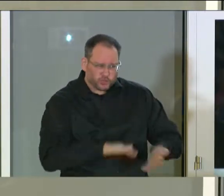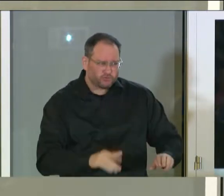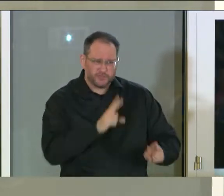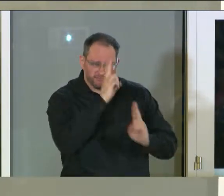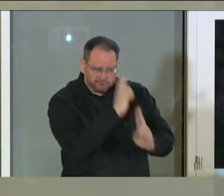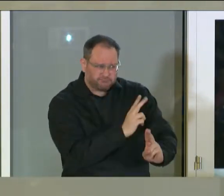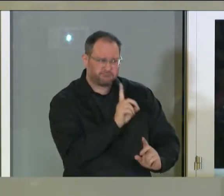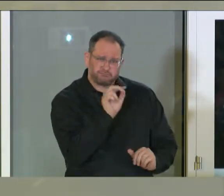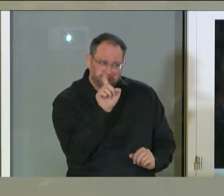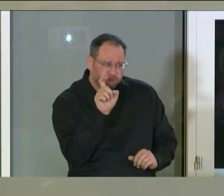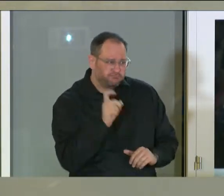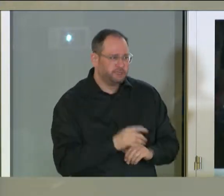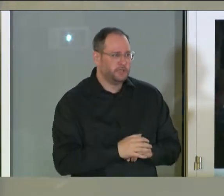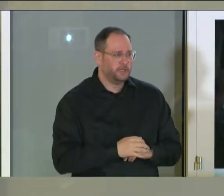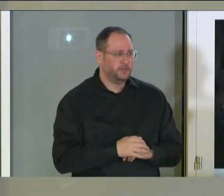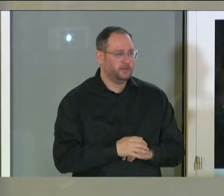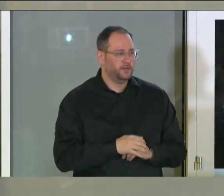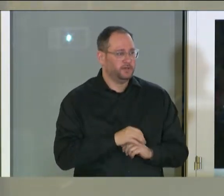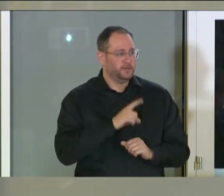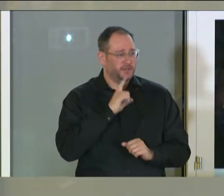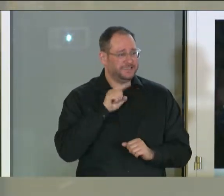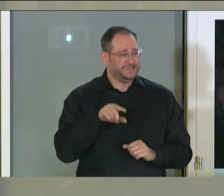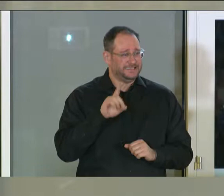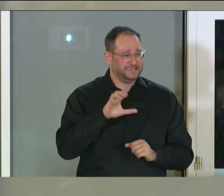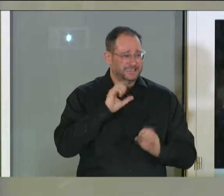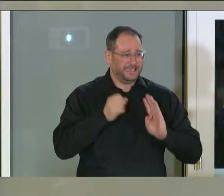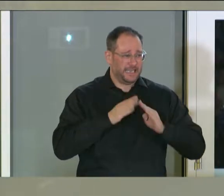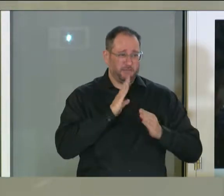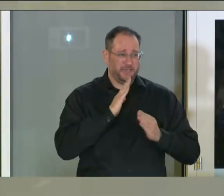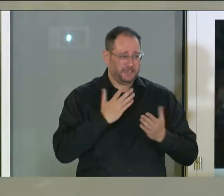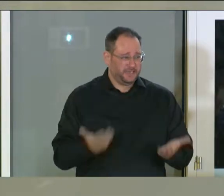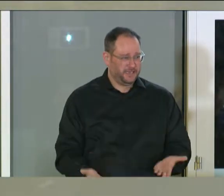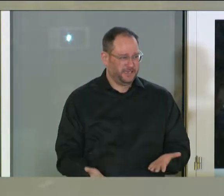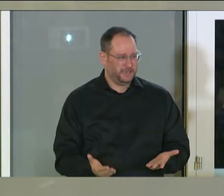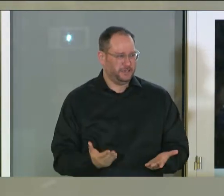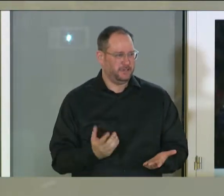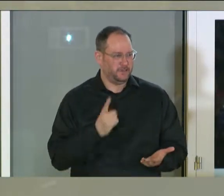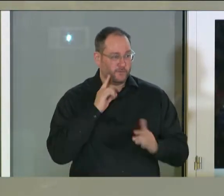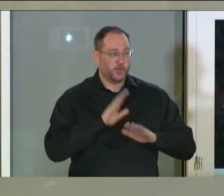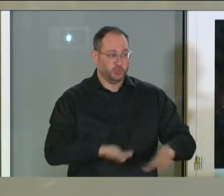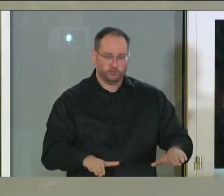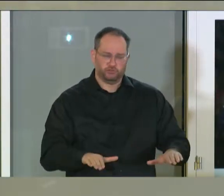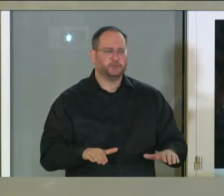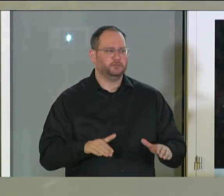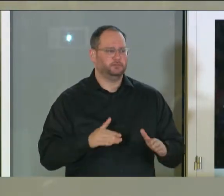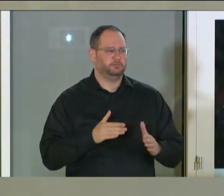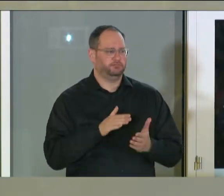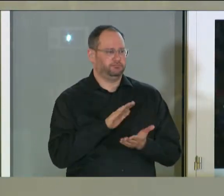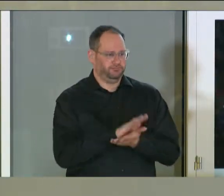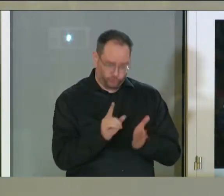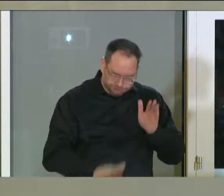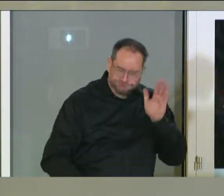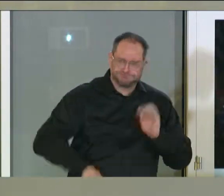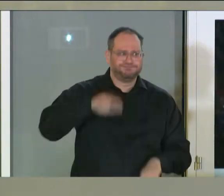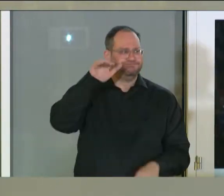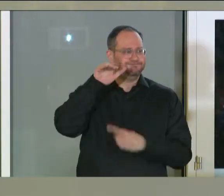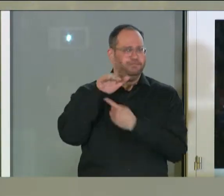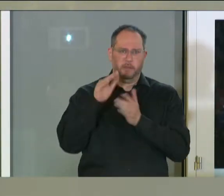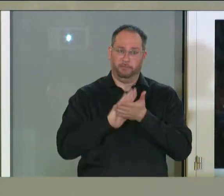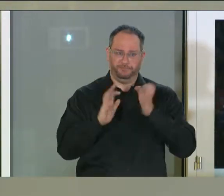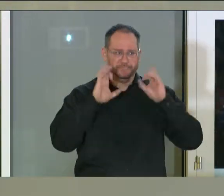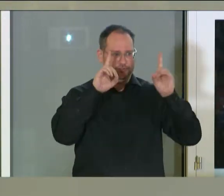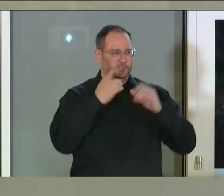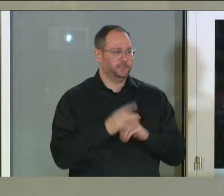a city, a premier city in the country for children to grow up in and become adults in and live happy, fulfilled